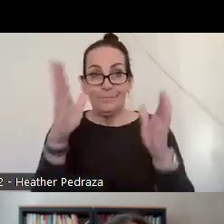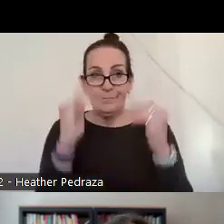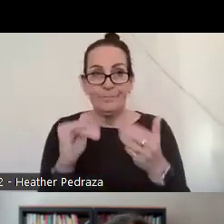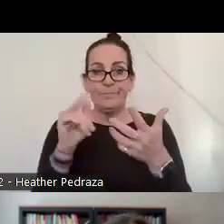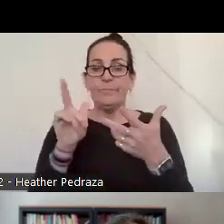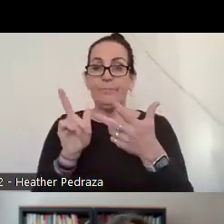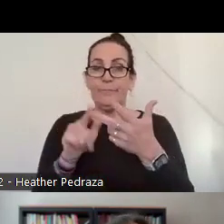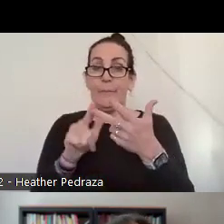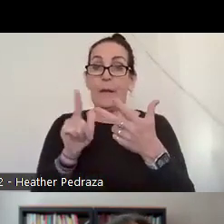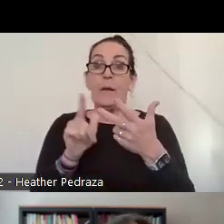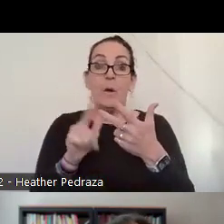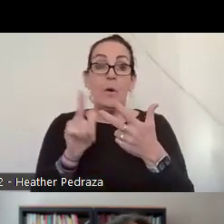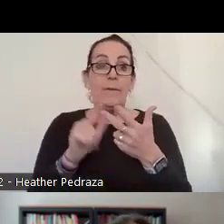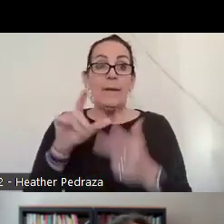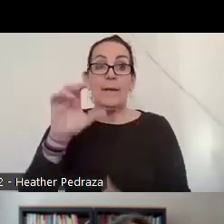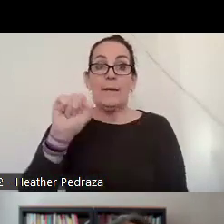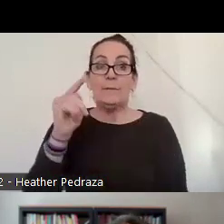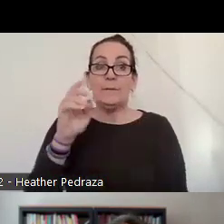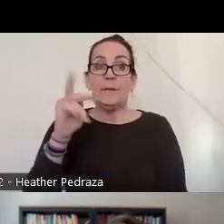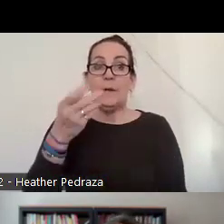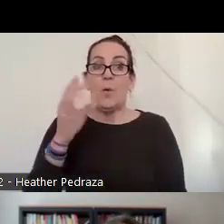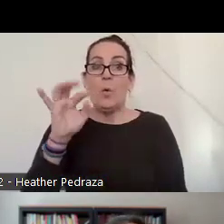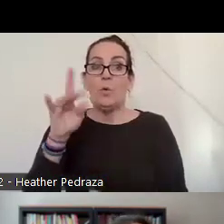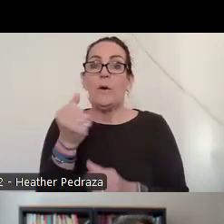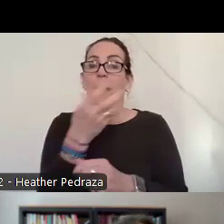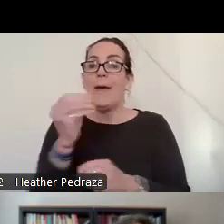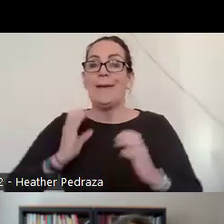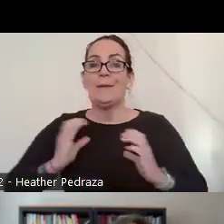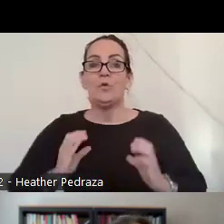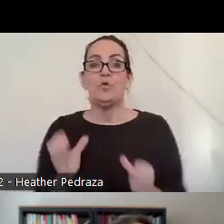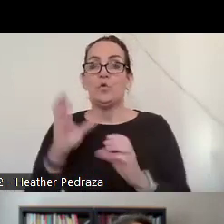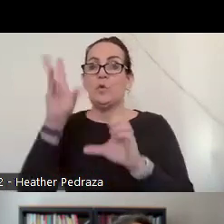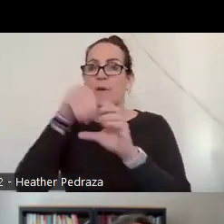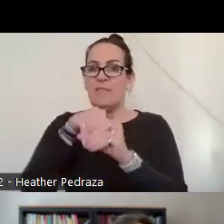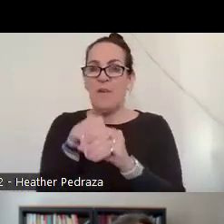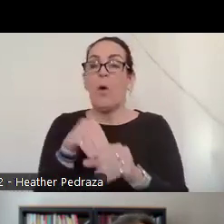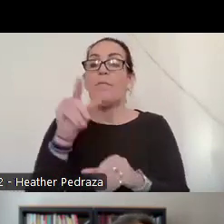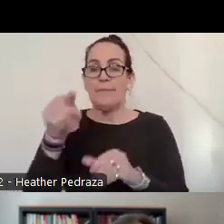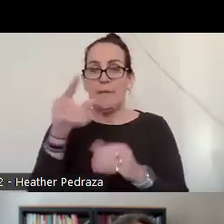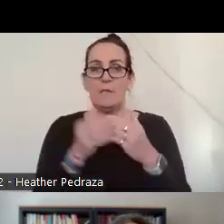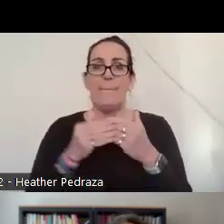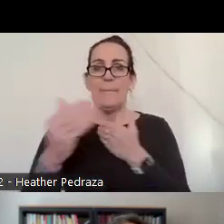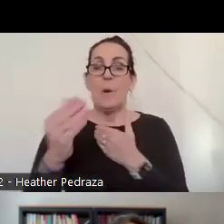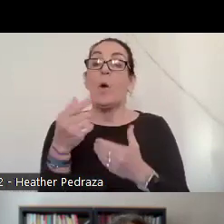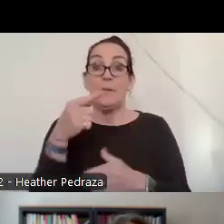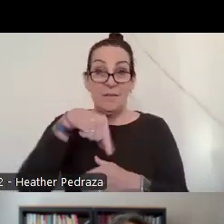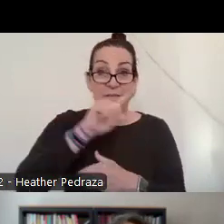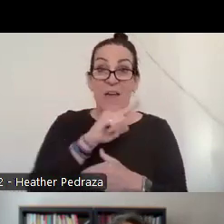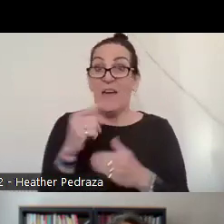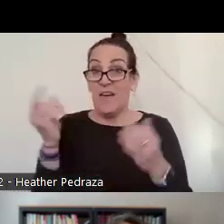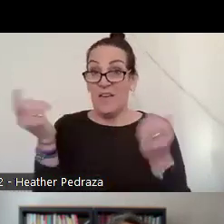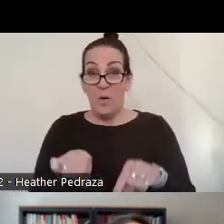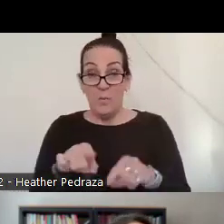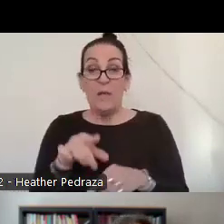Third, you see stakeholder and consumer engagement. So this is going beyond, is stakeholder and consumer engagement happening,